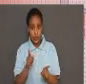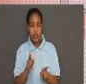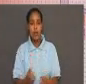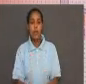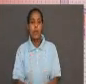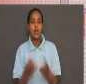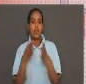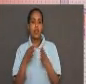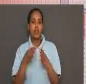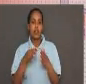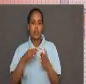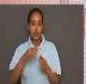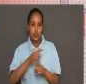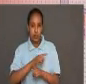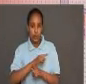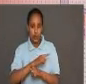many crosslinks.